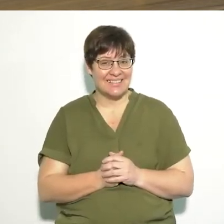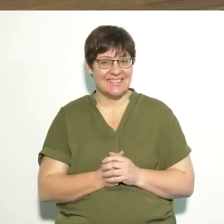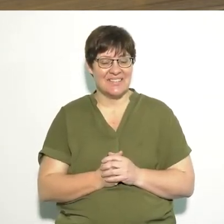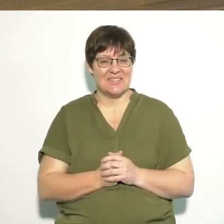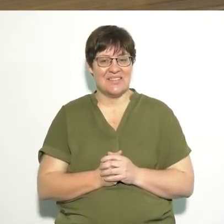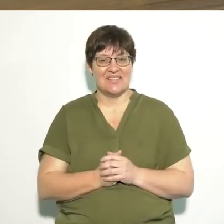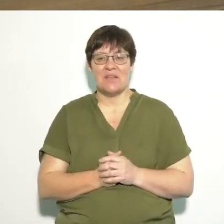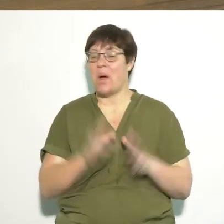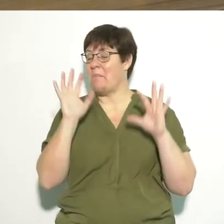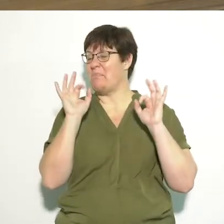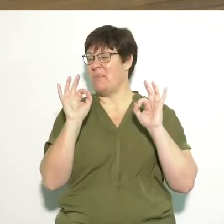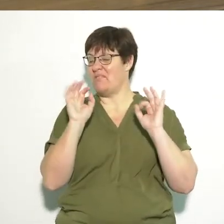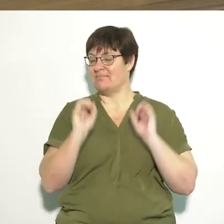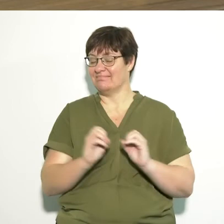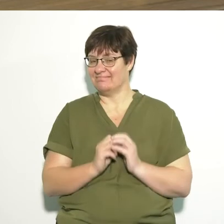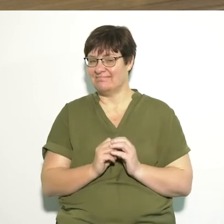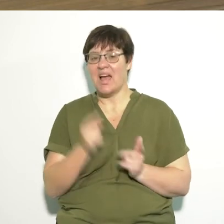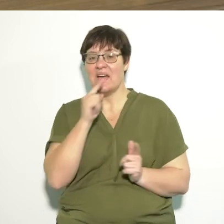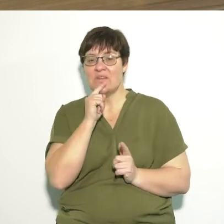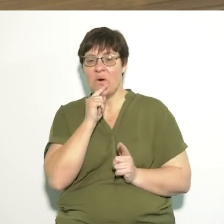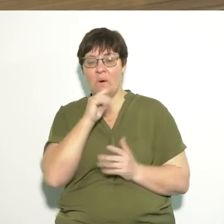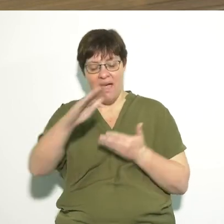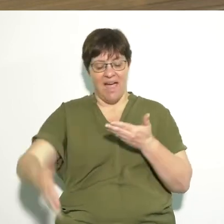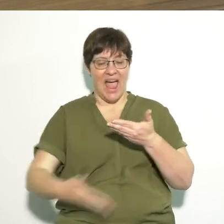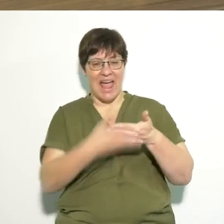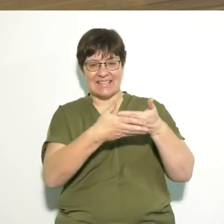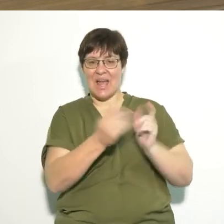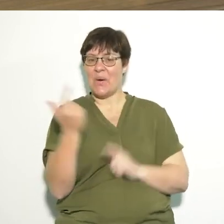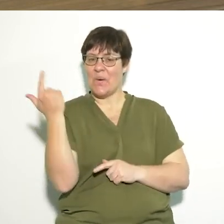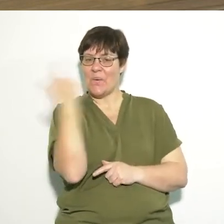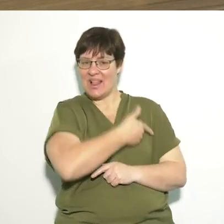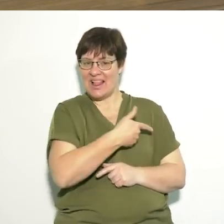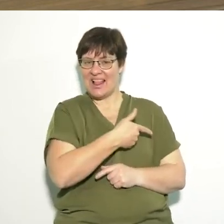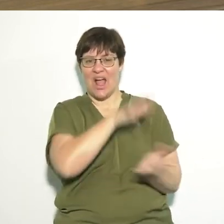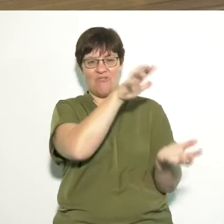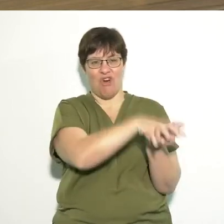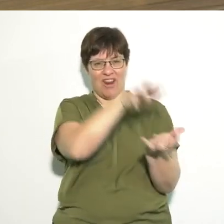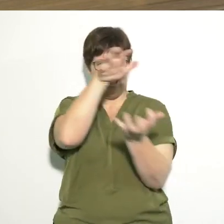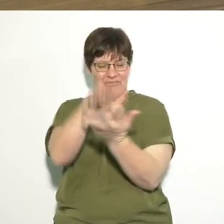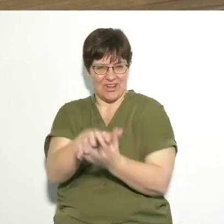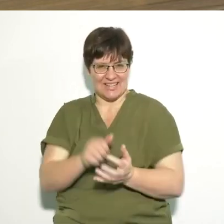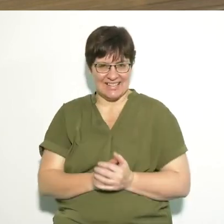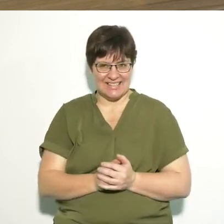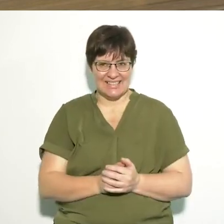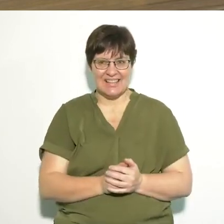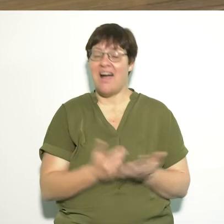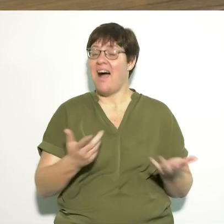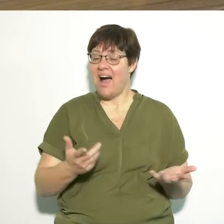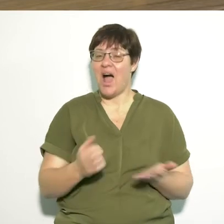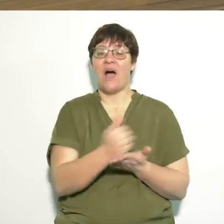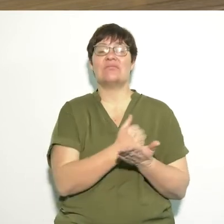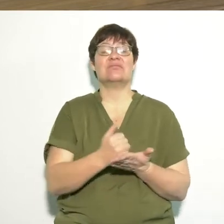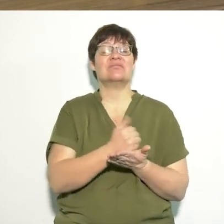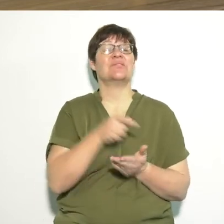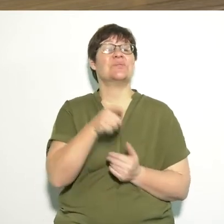like. This is perfect. And this goes underneath our beautiful signs, just like that, and